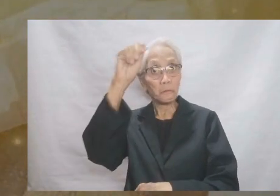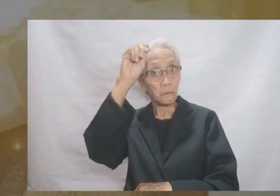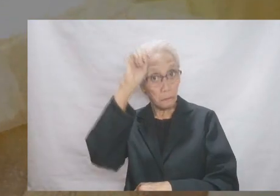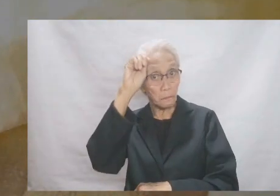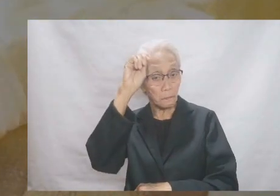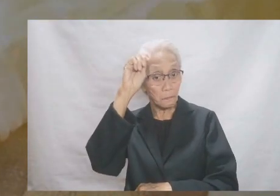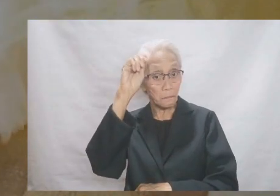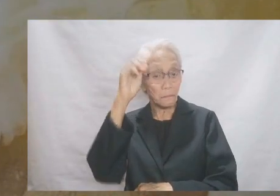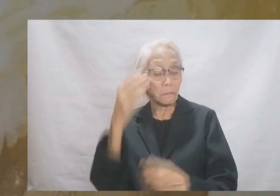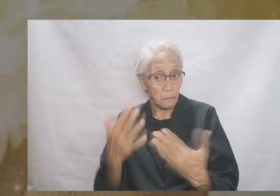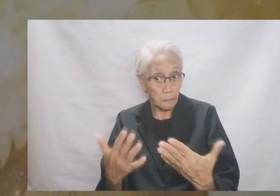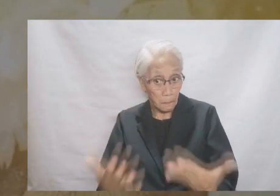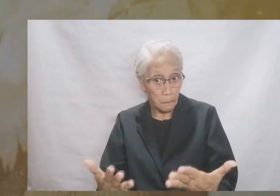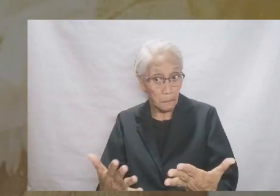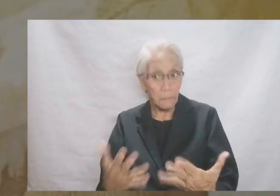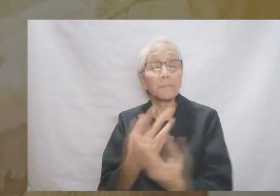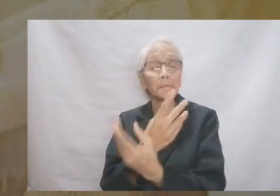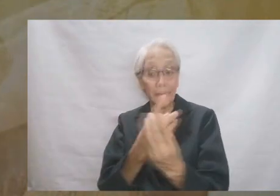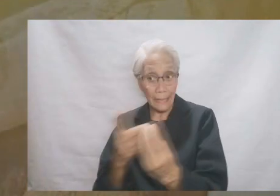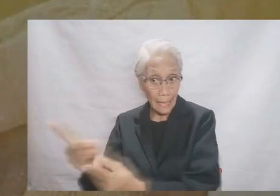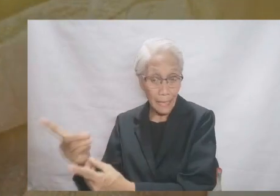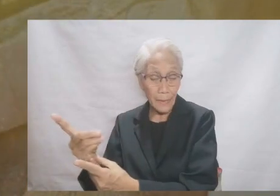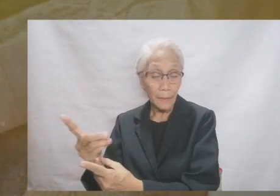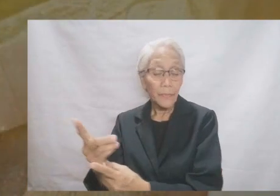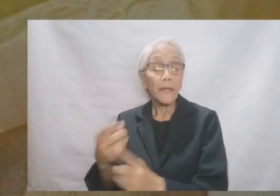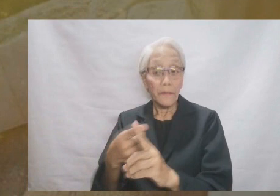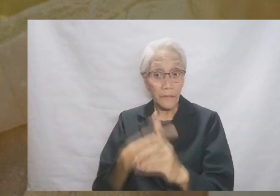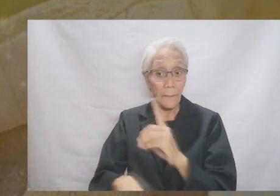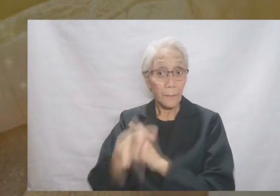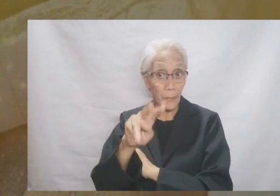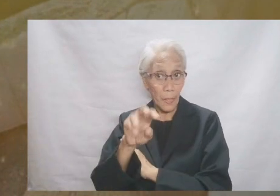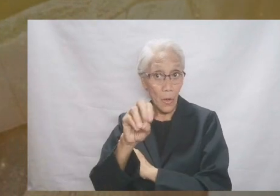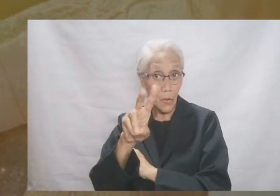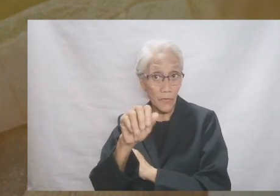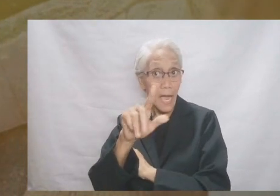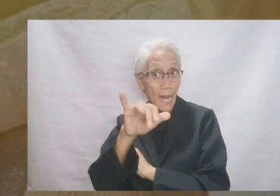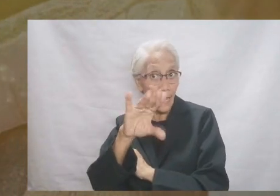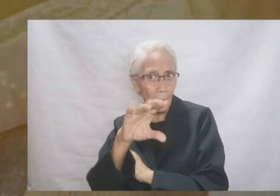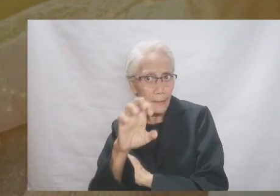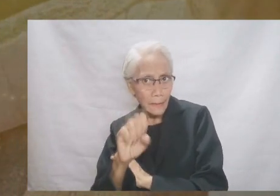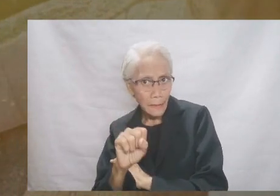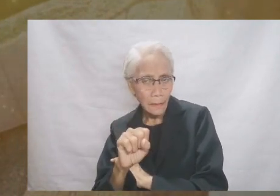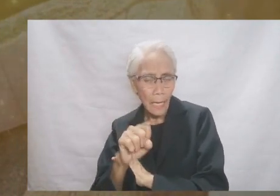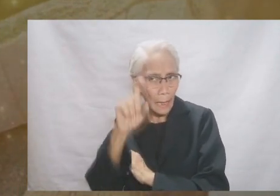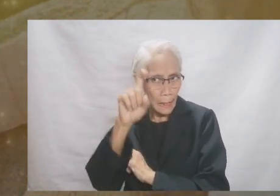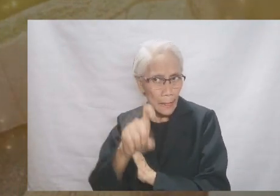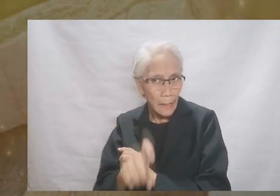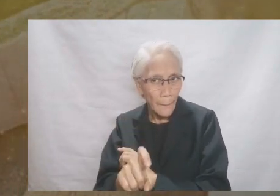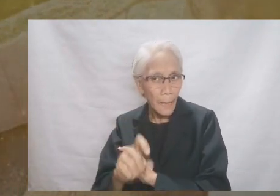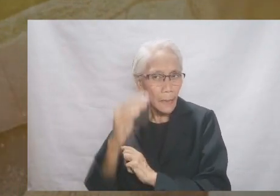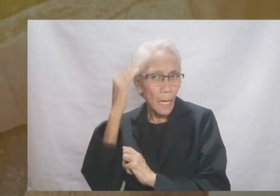hat now as a deliverance minister in the diocese po ng Novaliches. Ayun lang po, maging